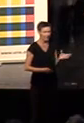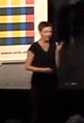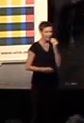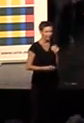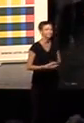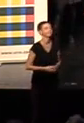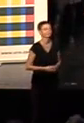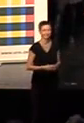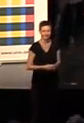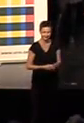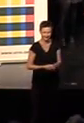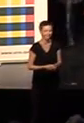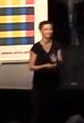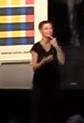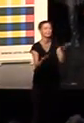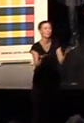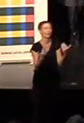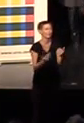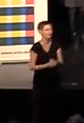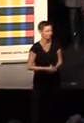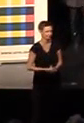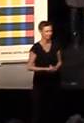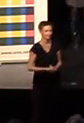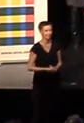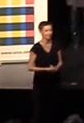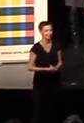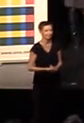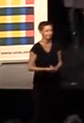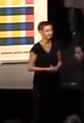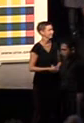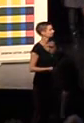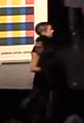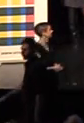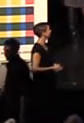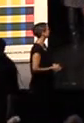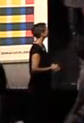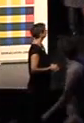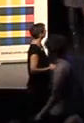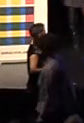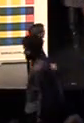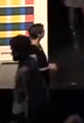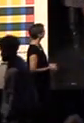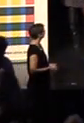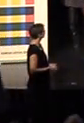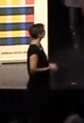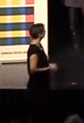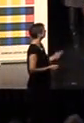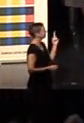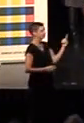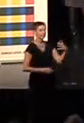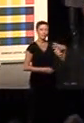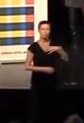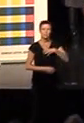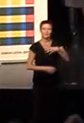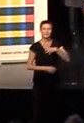hallo ik kan met mijn wang en mensen jullie cbmc hollander president of light